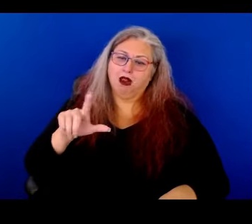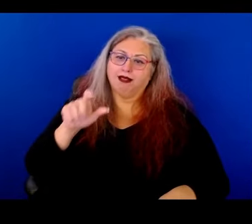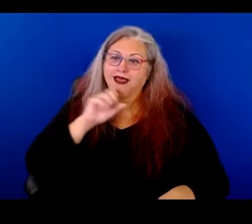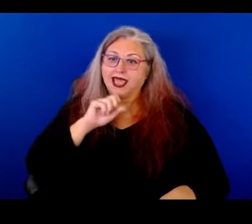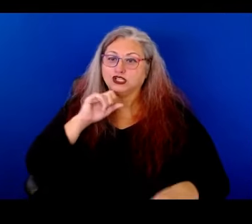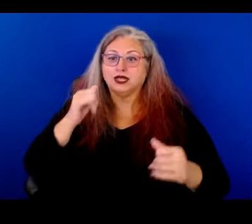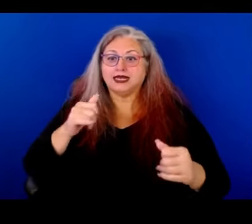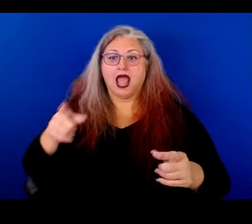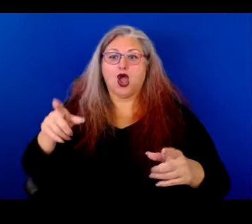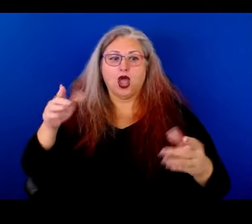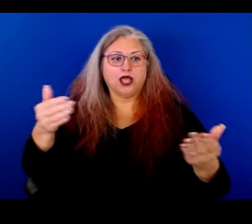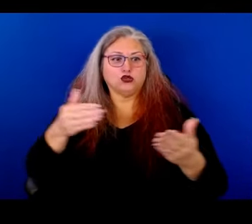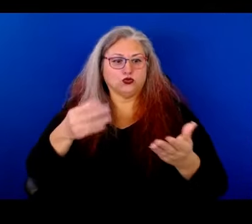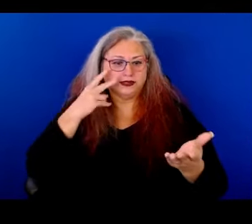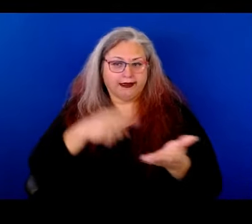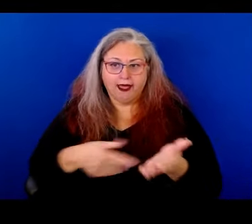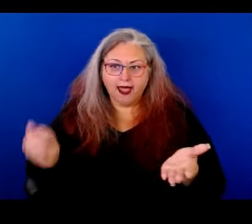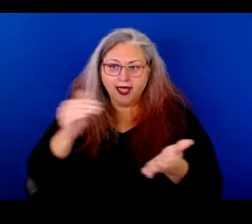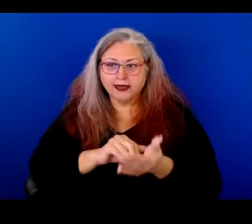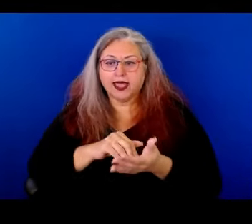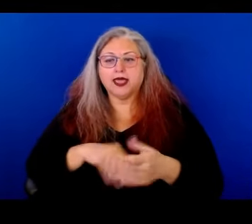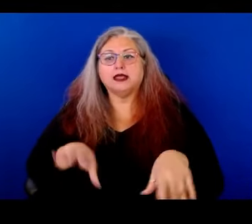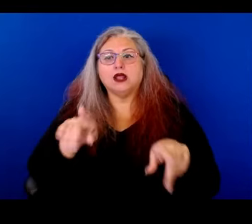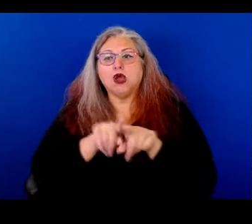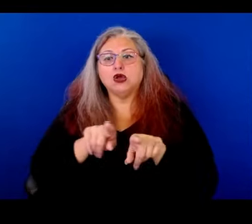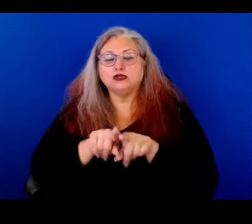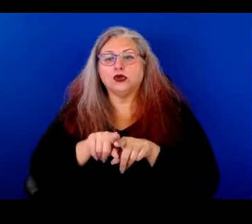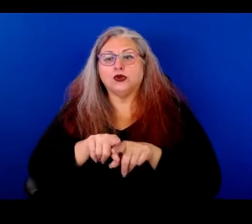now we're reintroducing polio. And also, like,